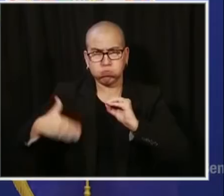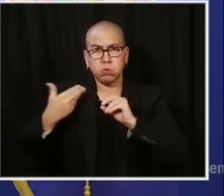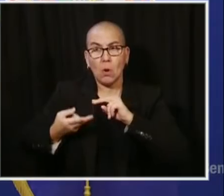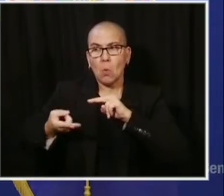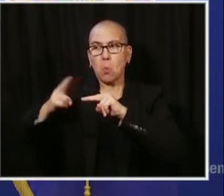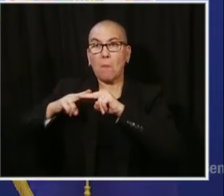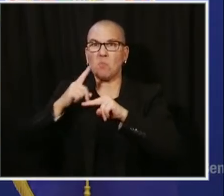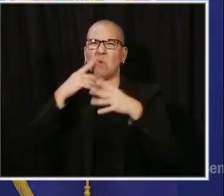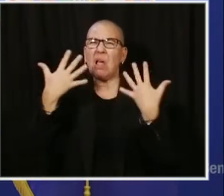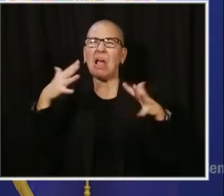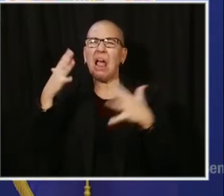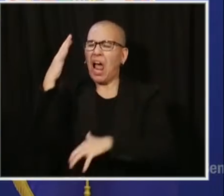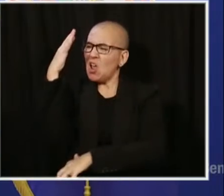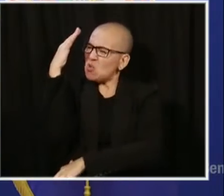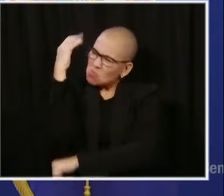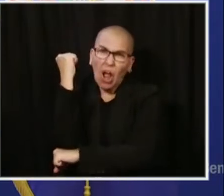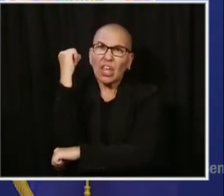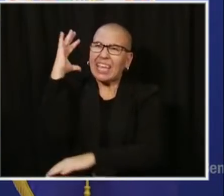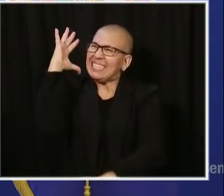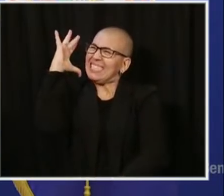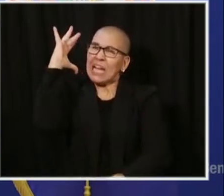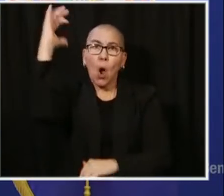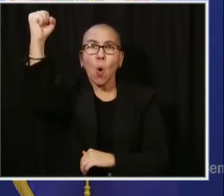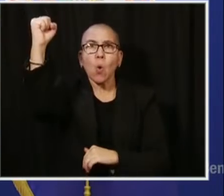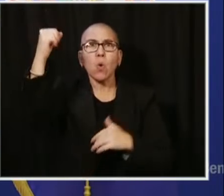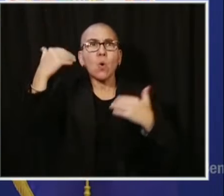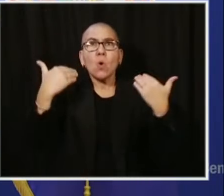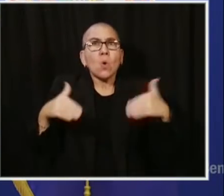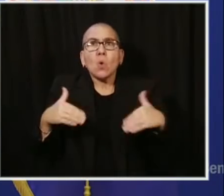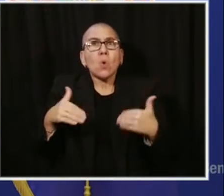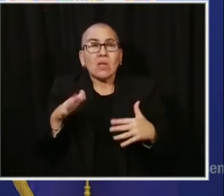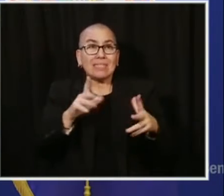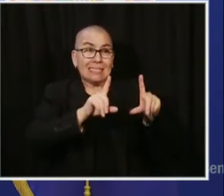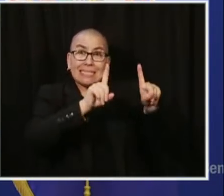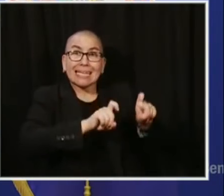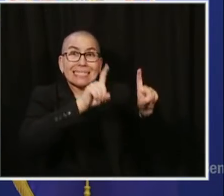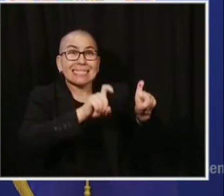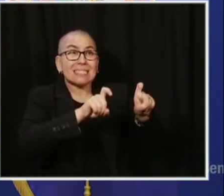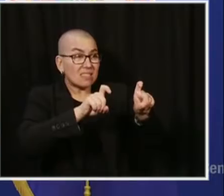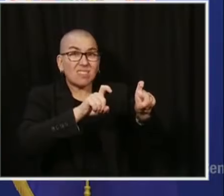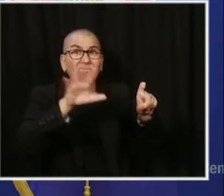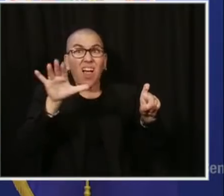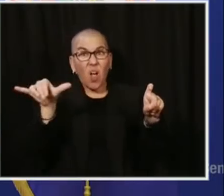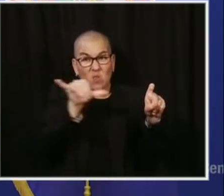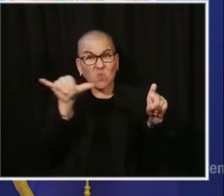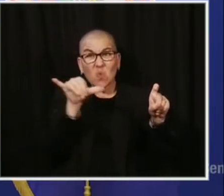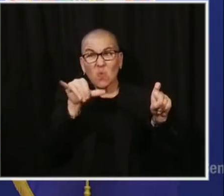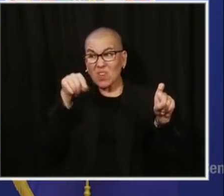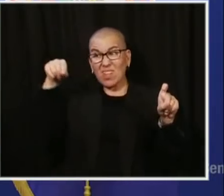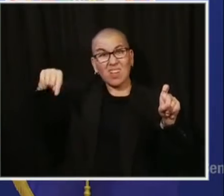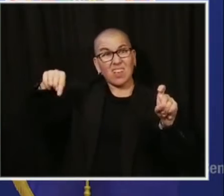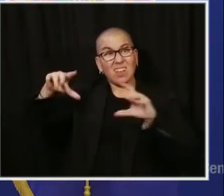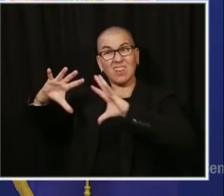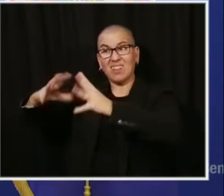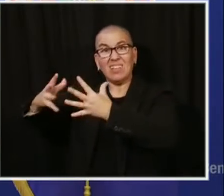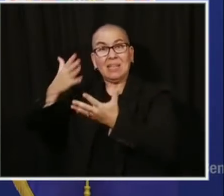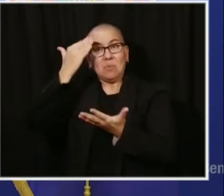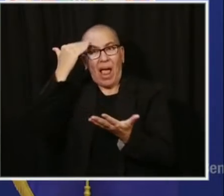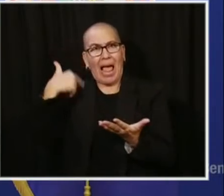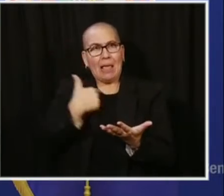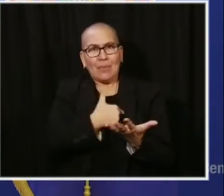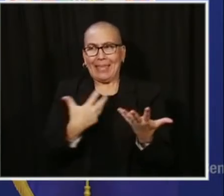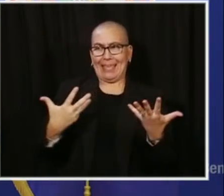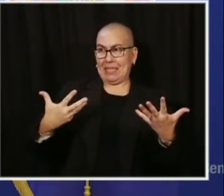of identifying, and that's not just because we're testing more. We kept and did, because of the sacrifices of each and every one of